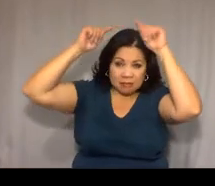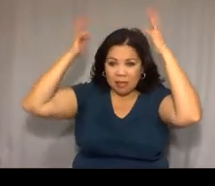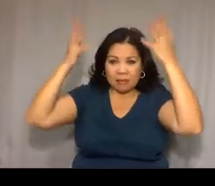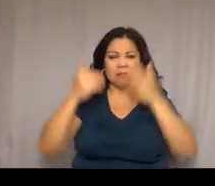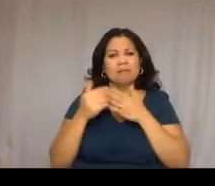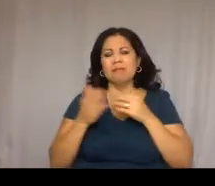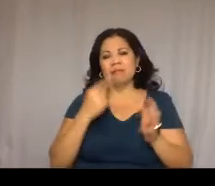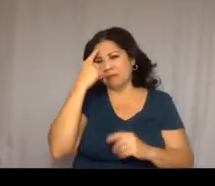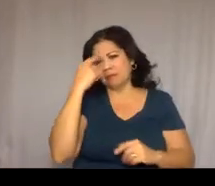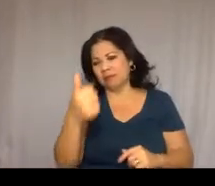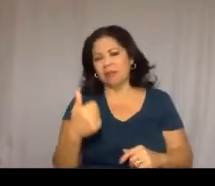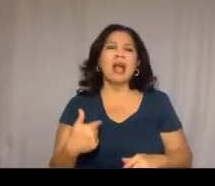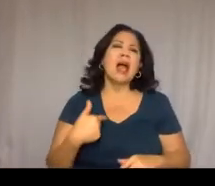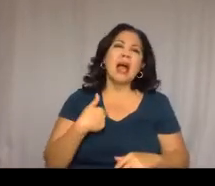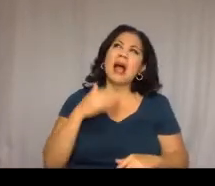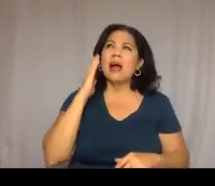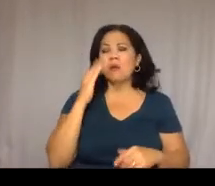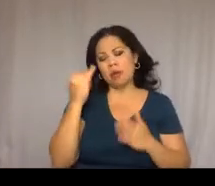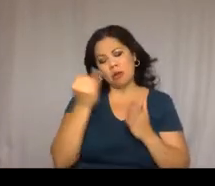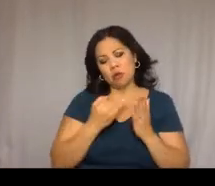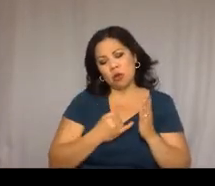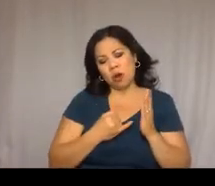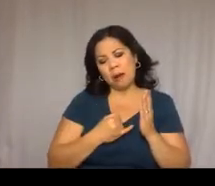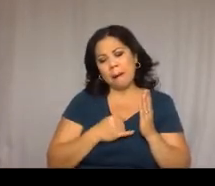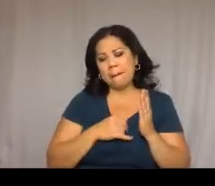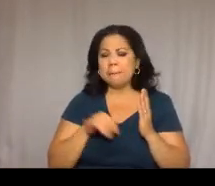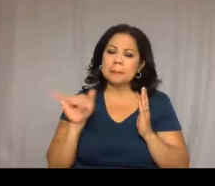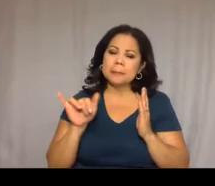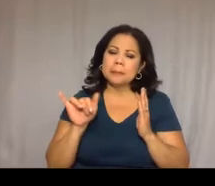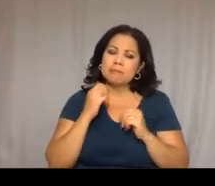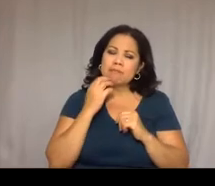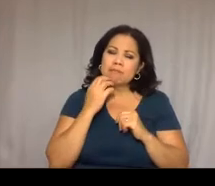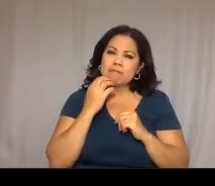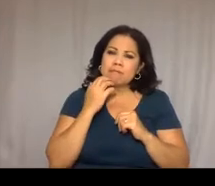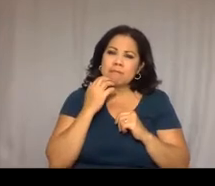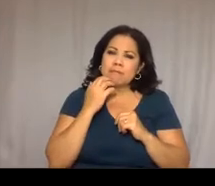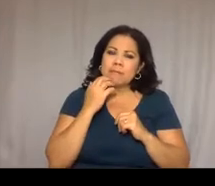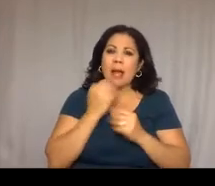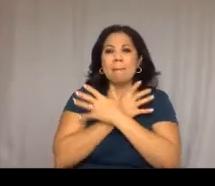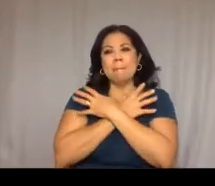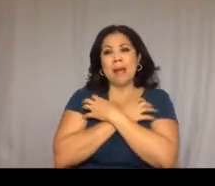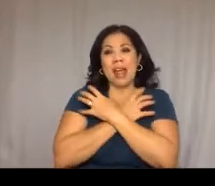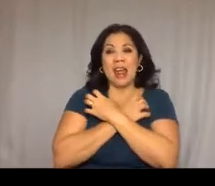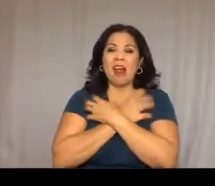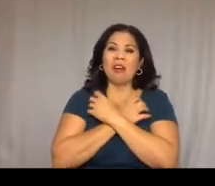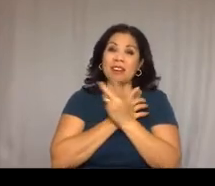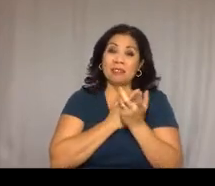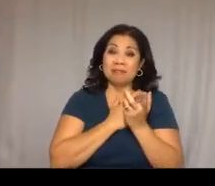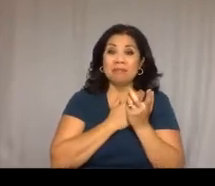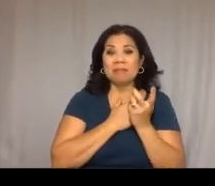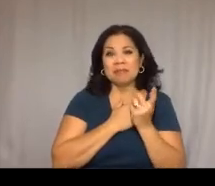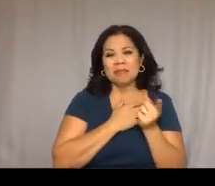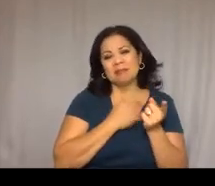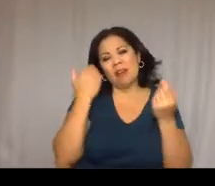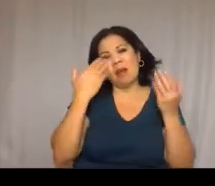I think I'll make mine look like a little bear. So I'm going to make, oh,